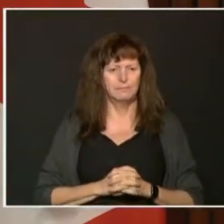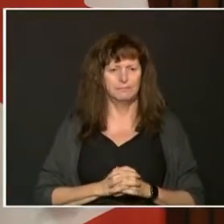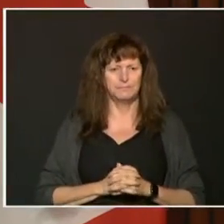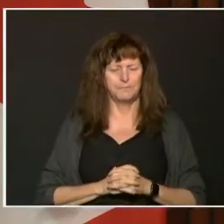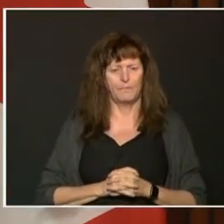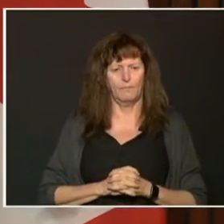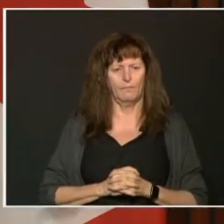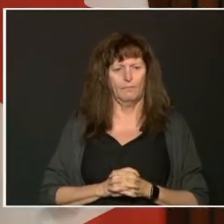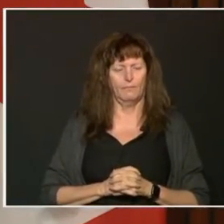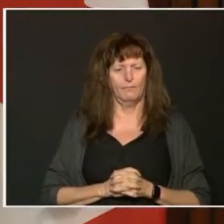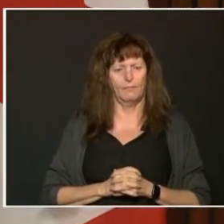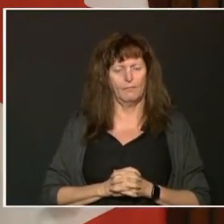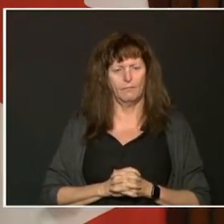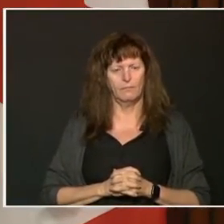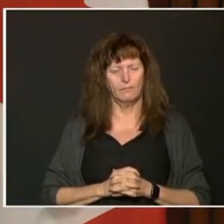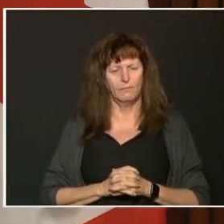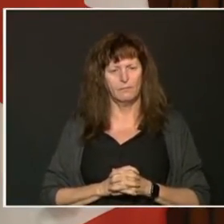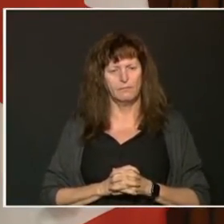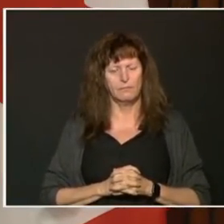A total of